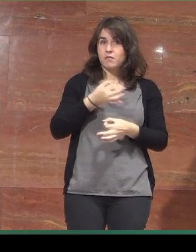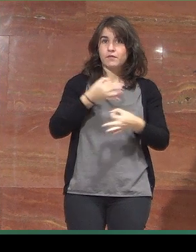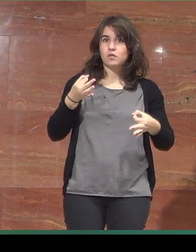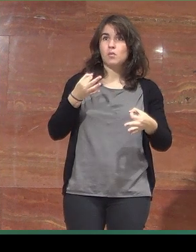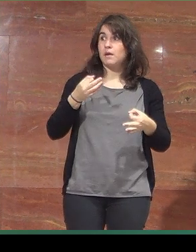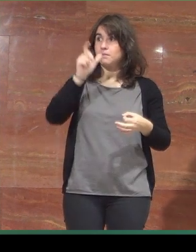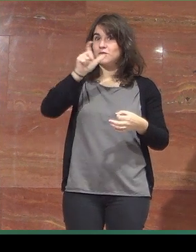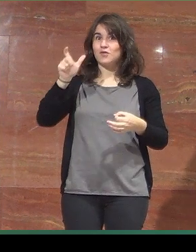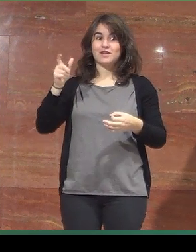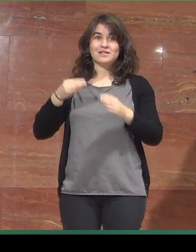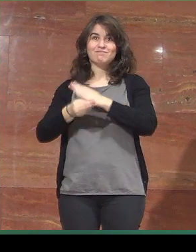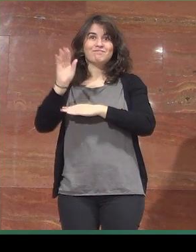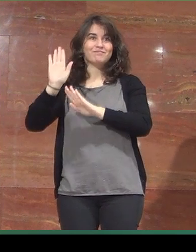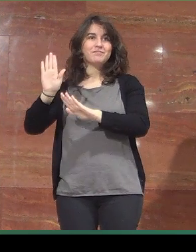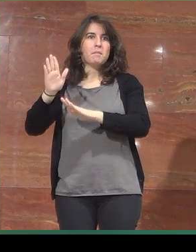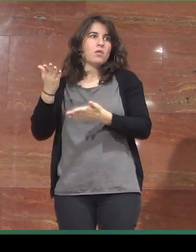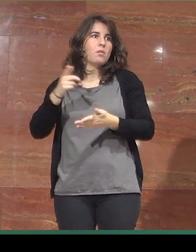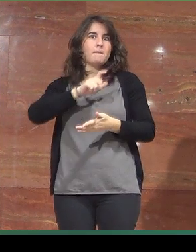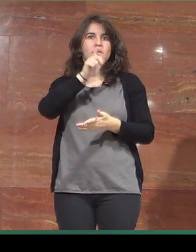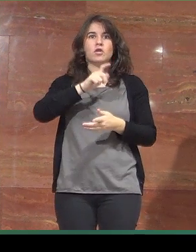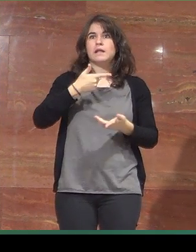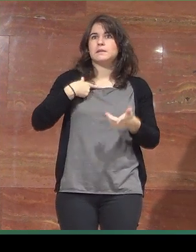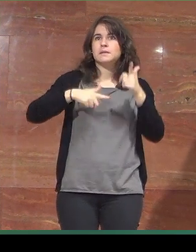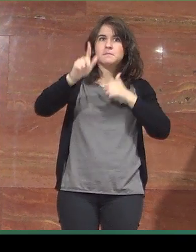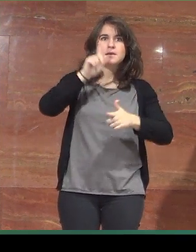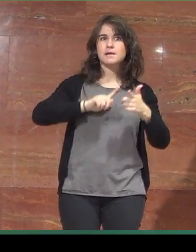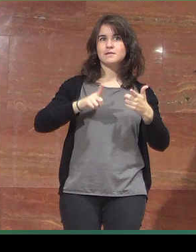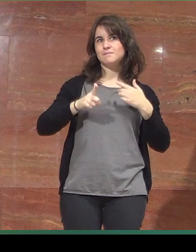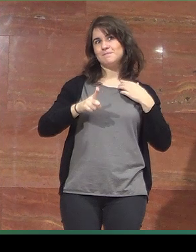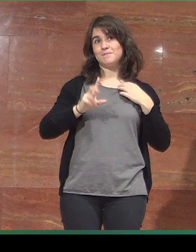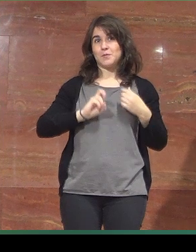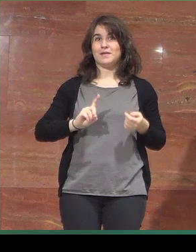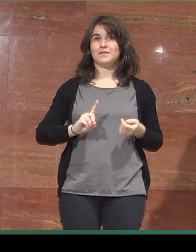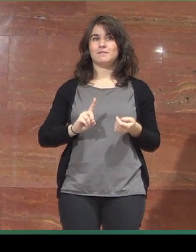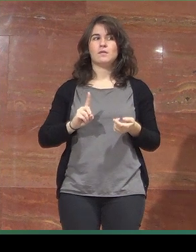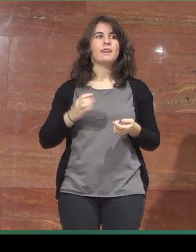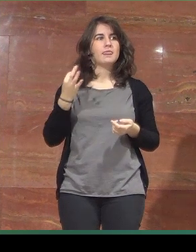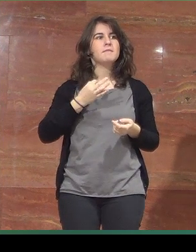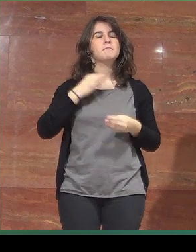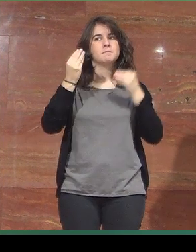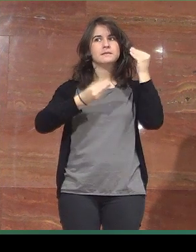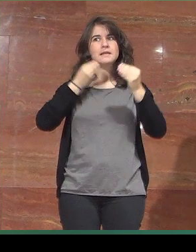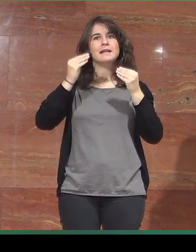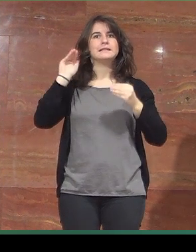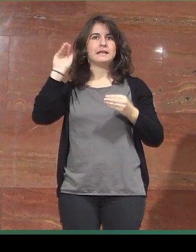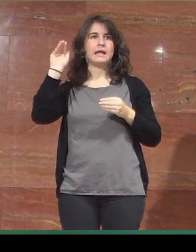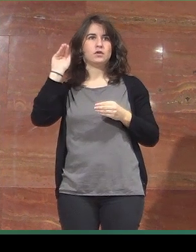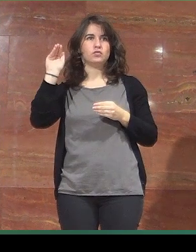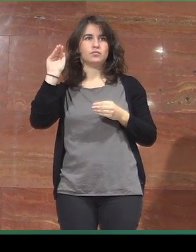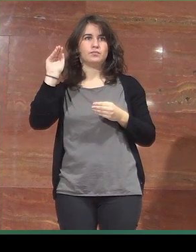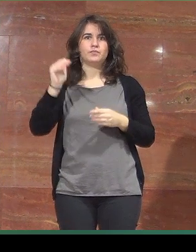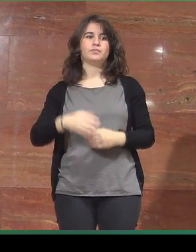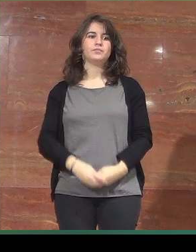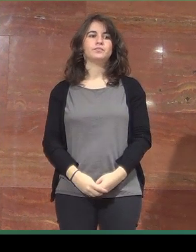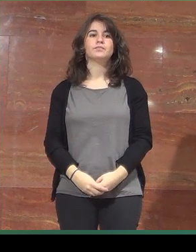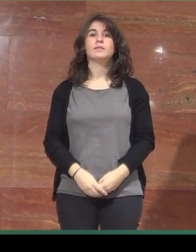So always think about the stranger and the foreigner when you're designing. So finally, let me just end with